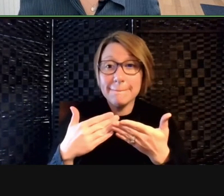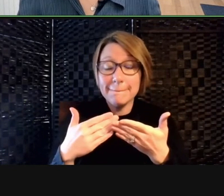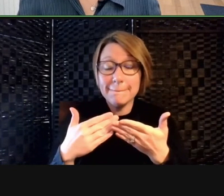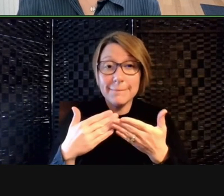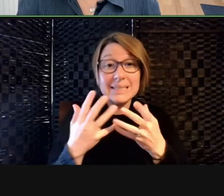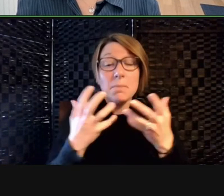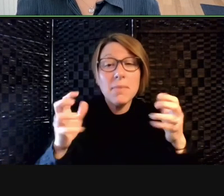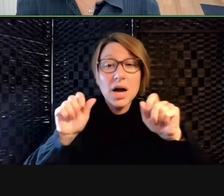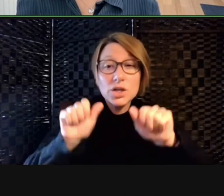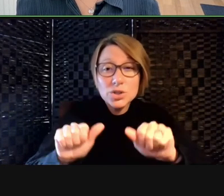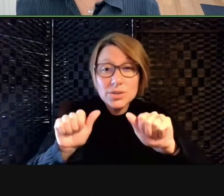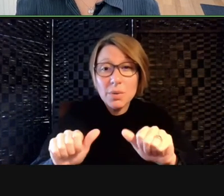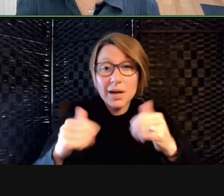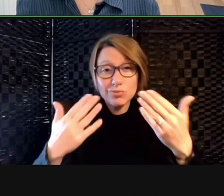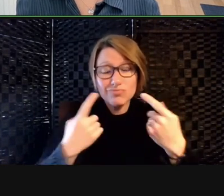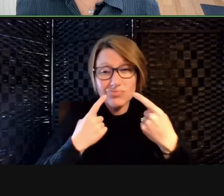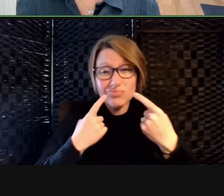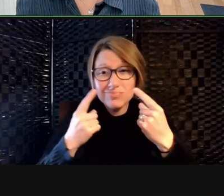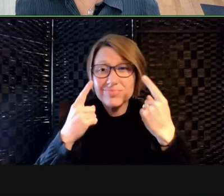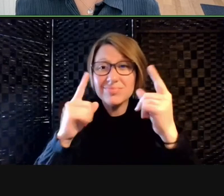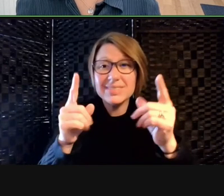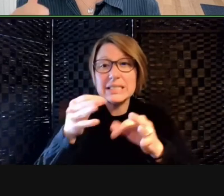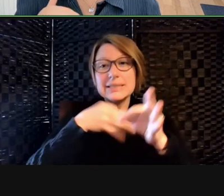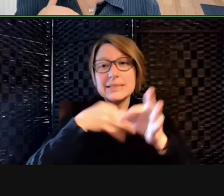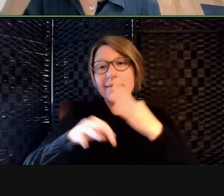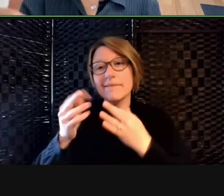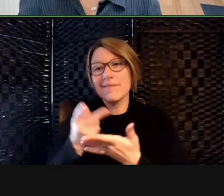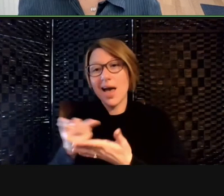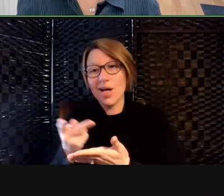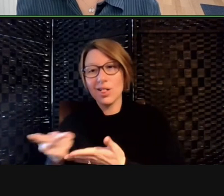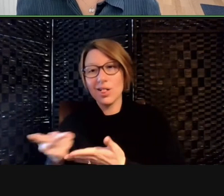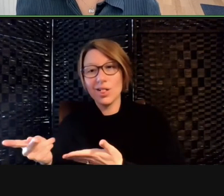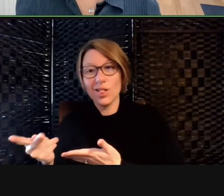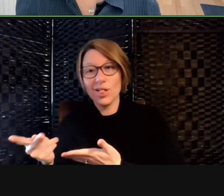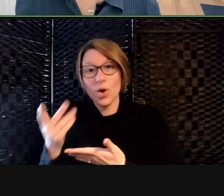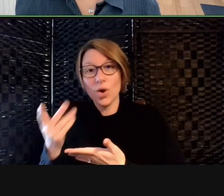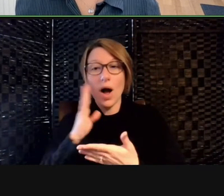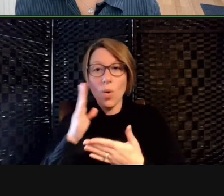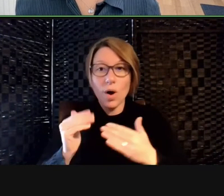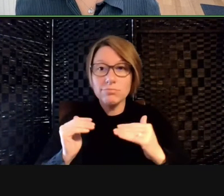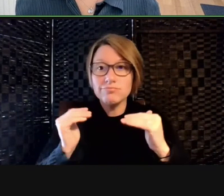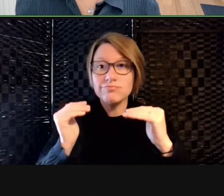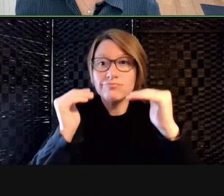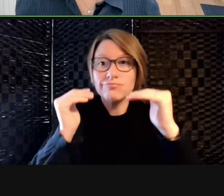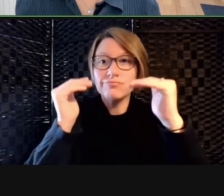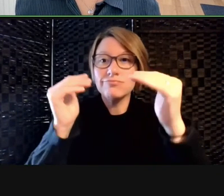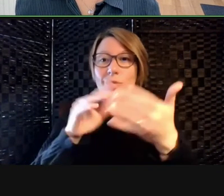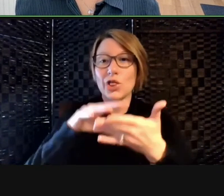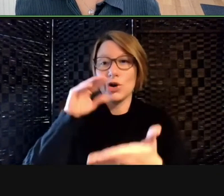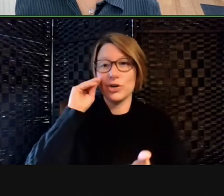possible, are having successes rather than failures, because that's what's going to move them forward in terms of learning.